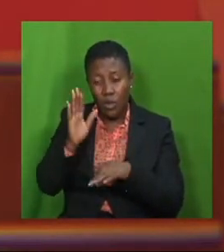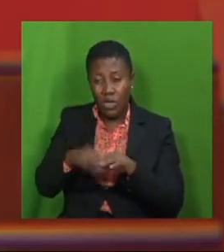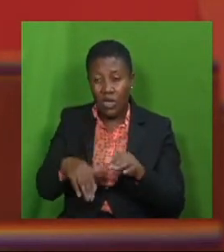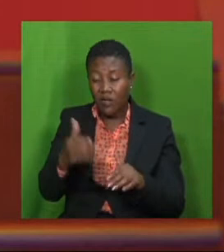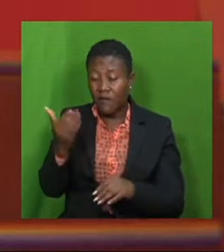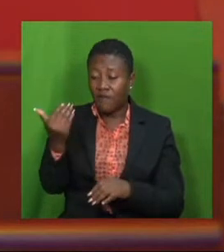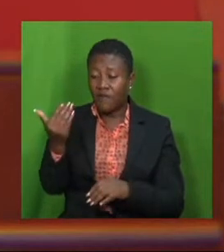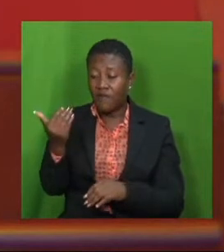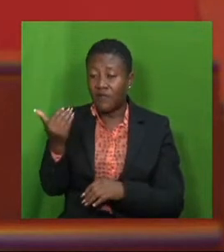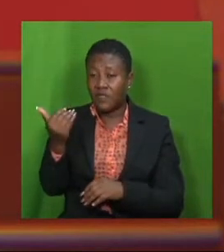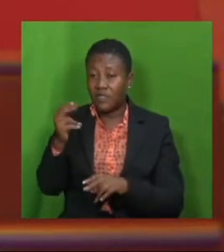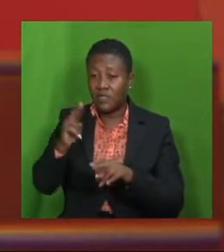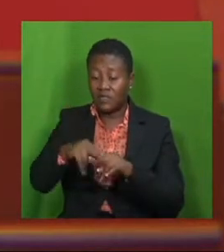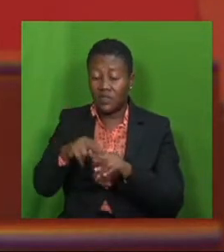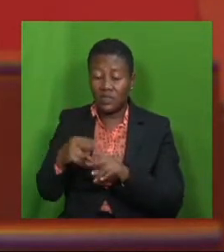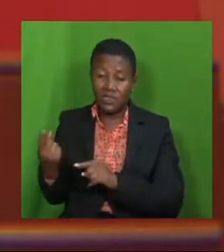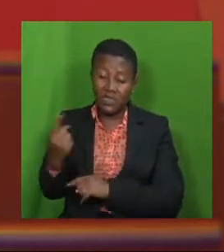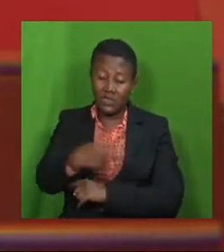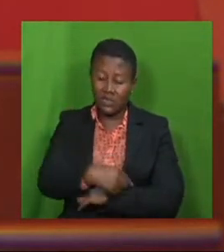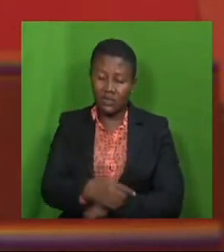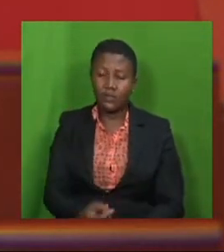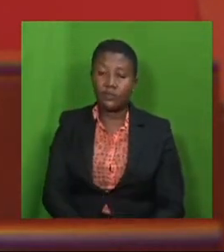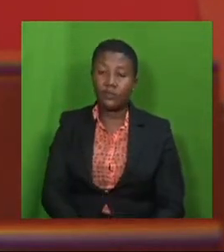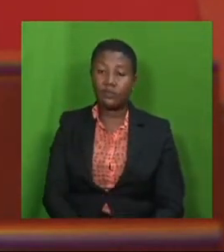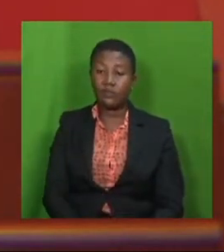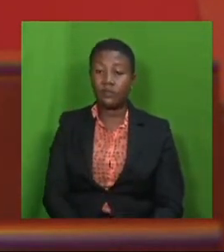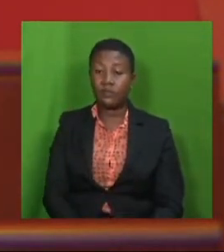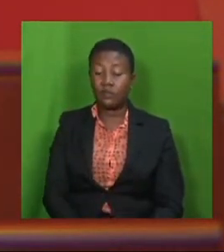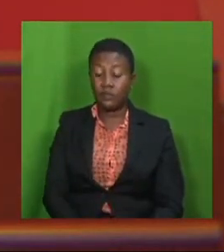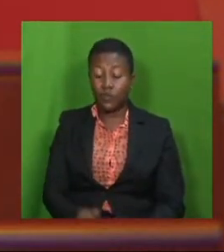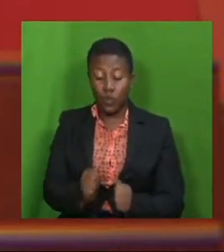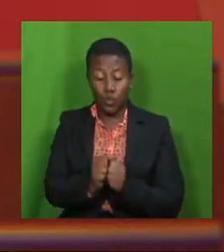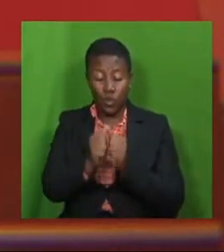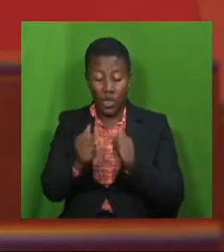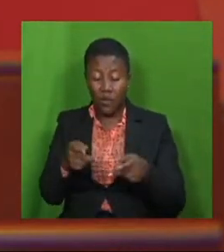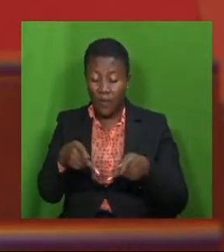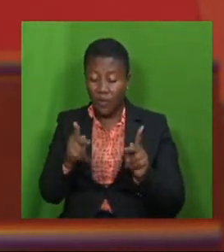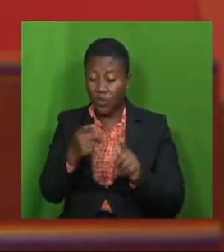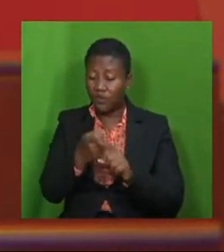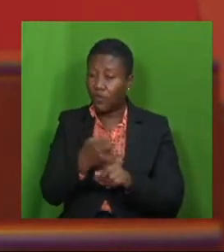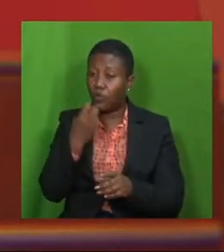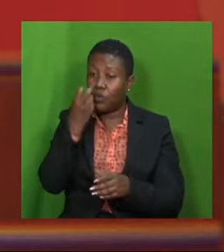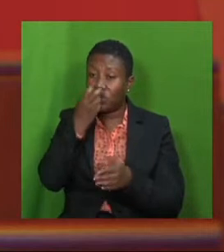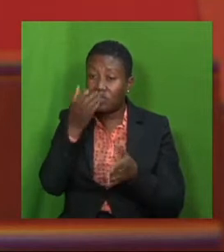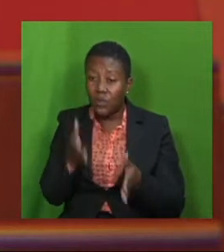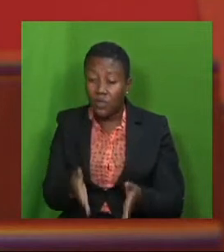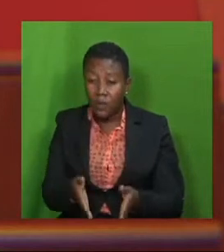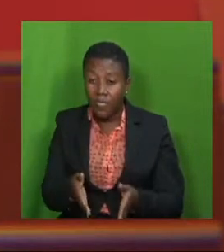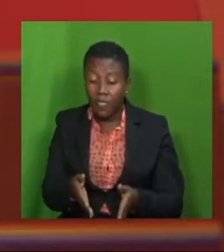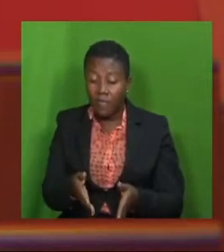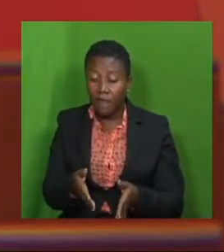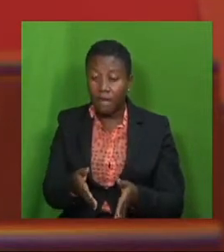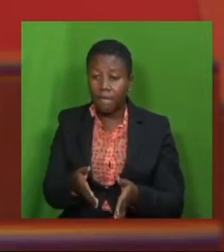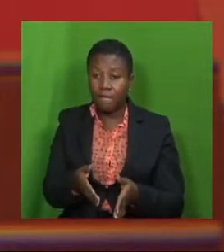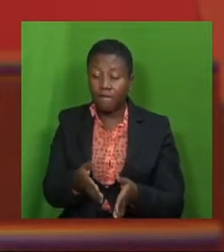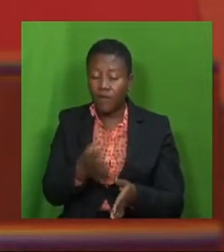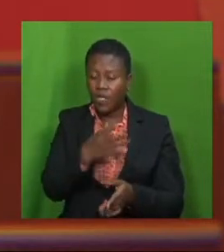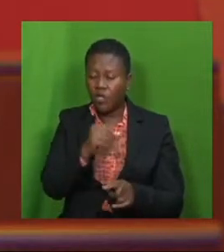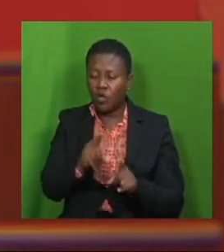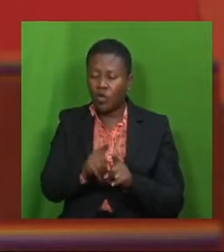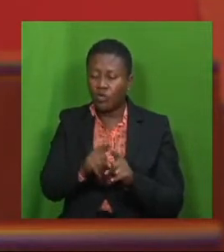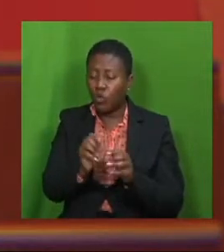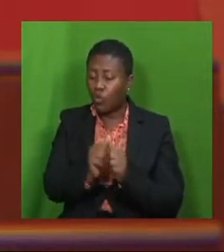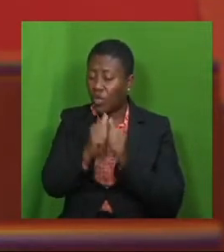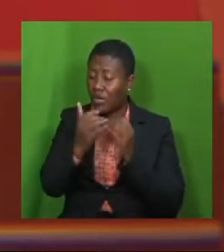within a meeting, without the permission of the Speaker and an offer of a reasonable